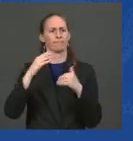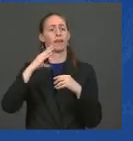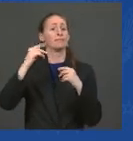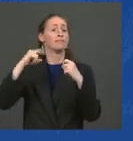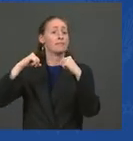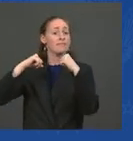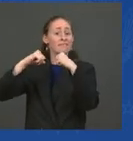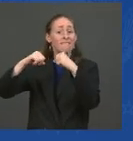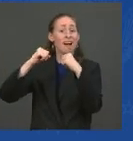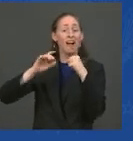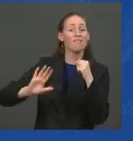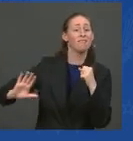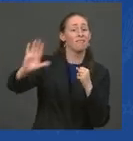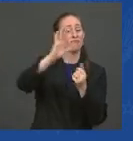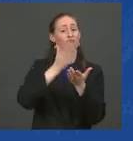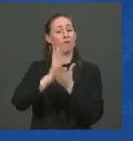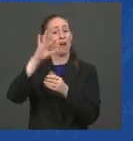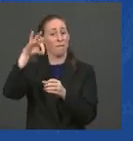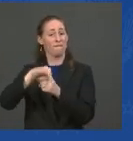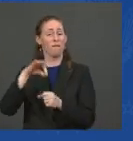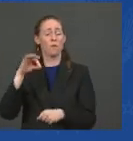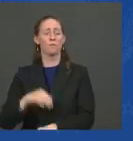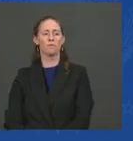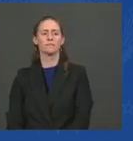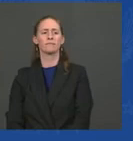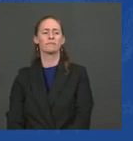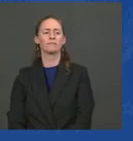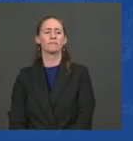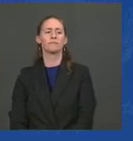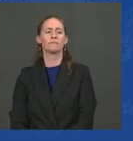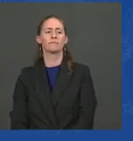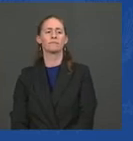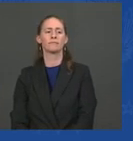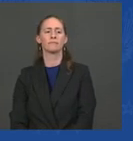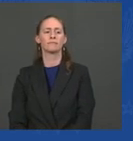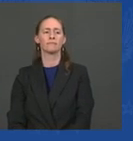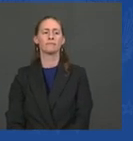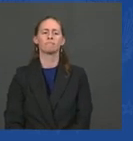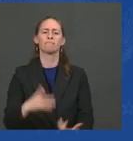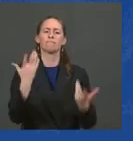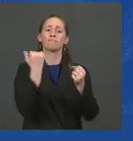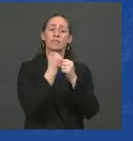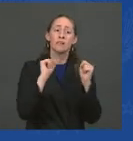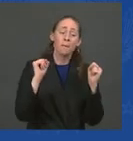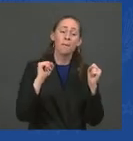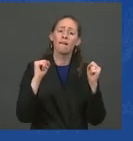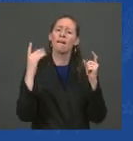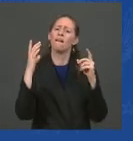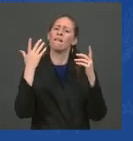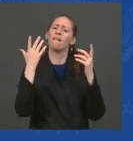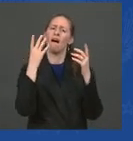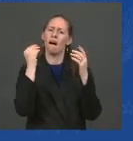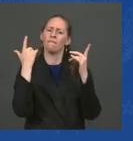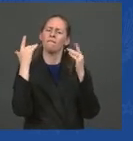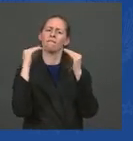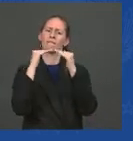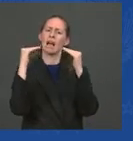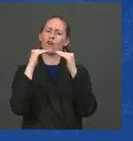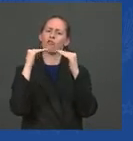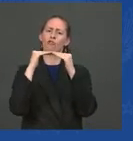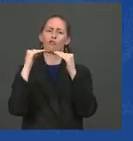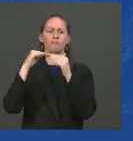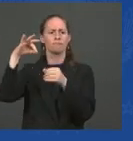vote in free, fair, and secure elections. Leading by